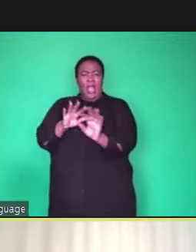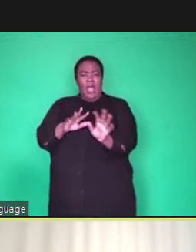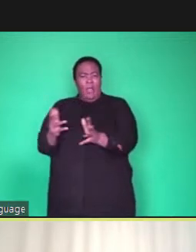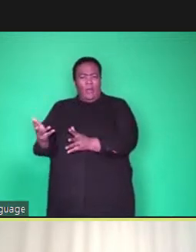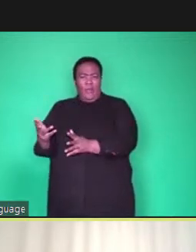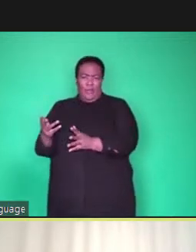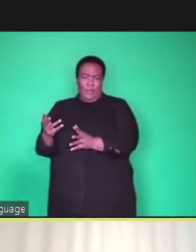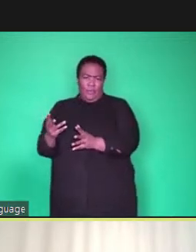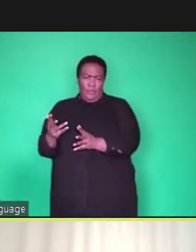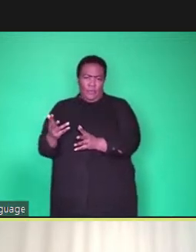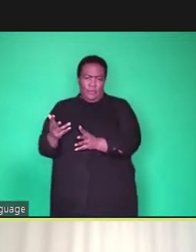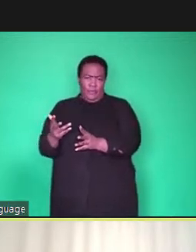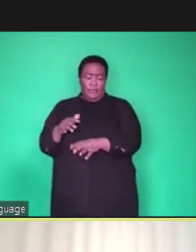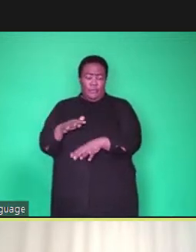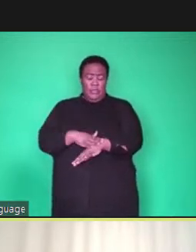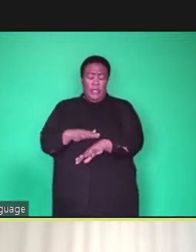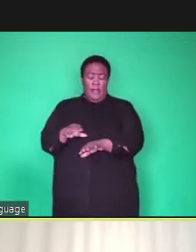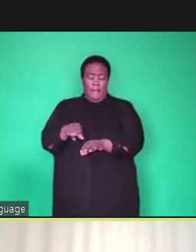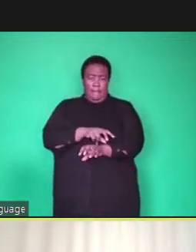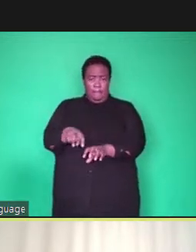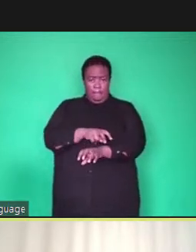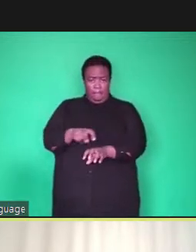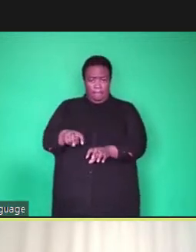maternal mobility.